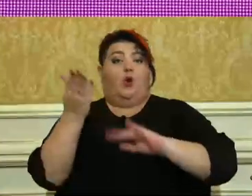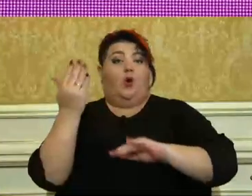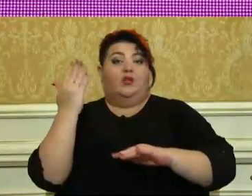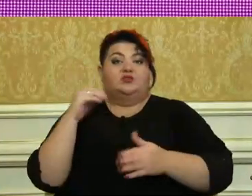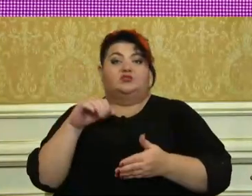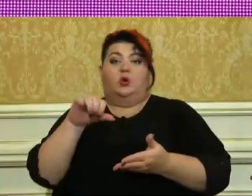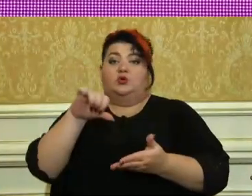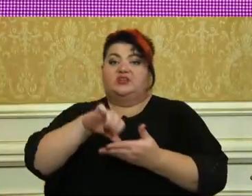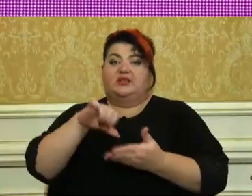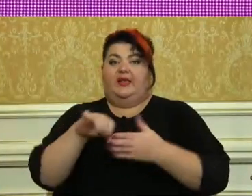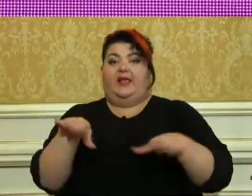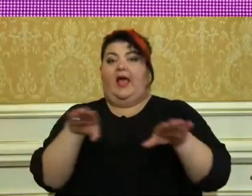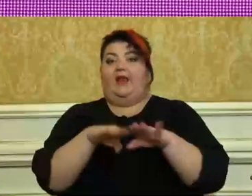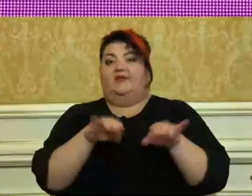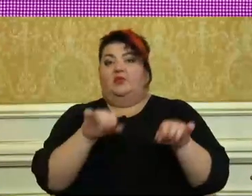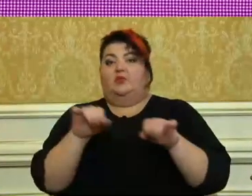our